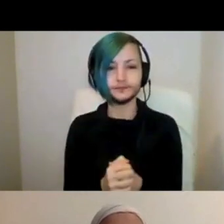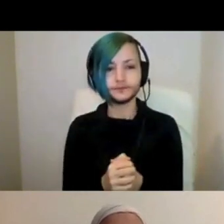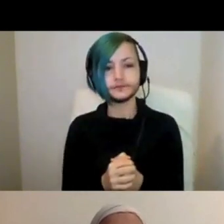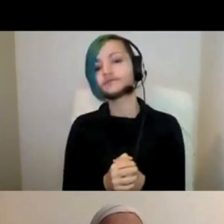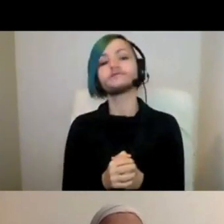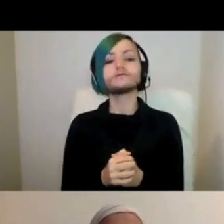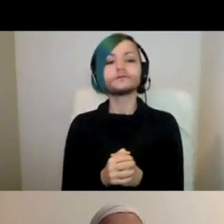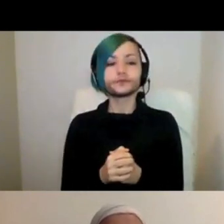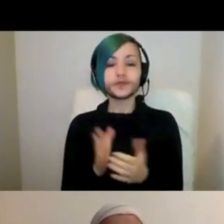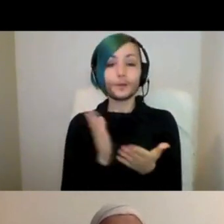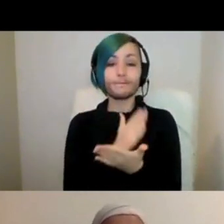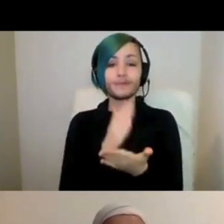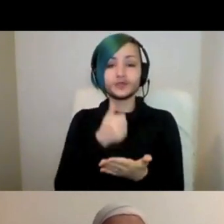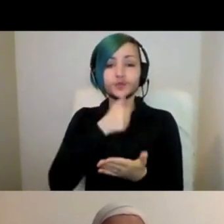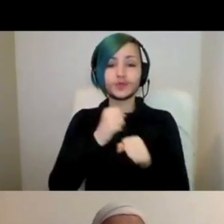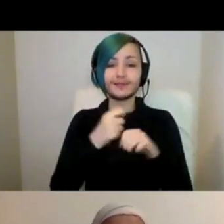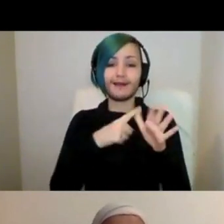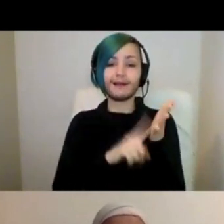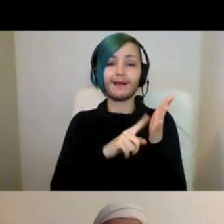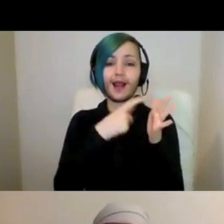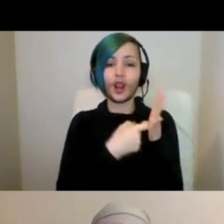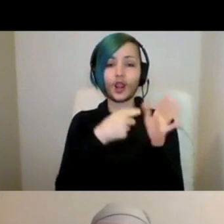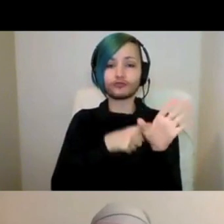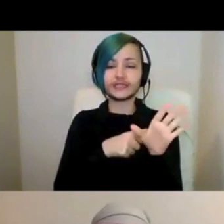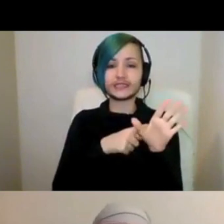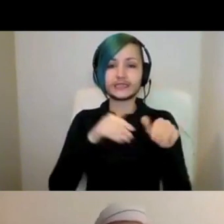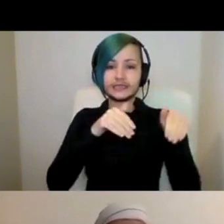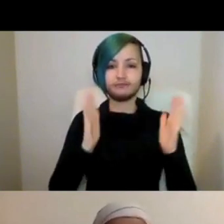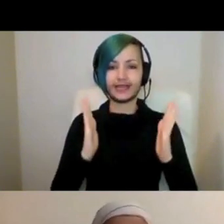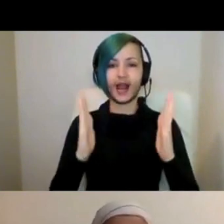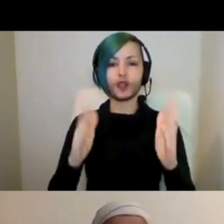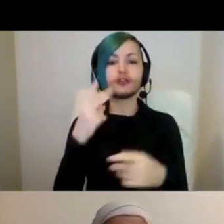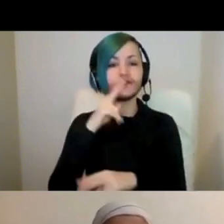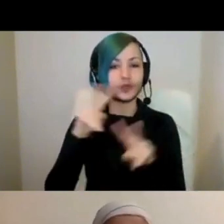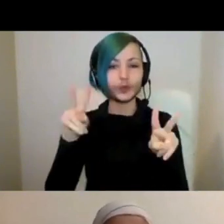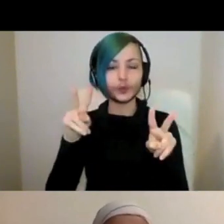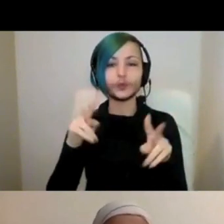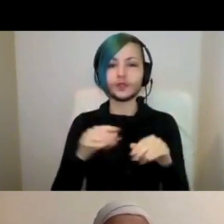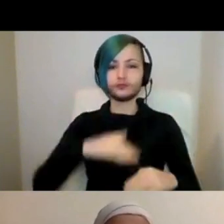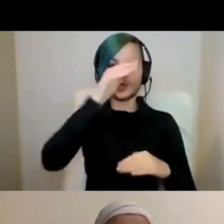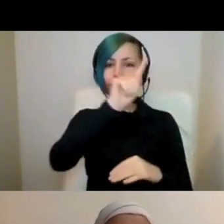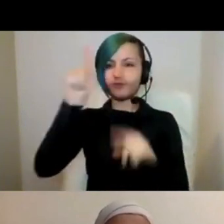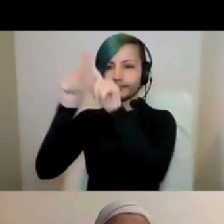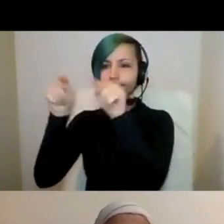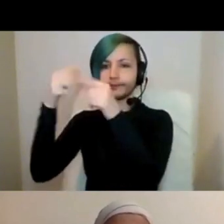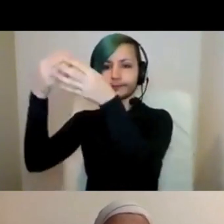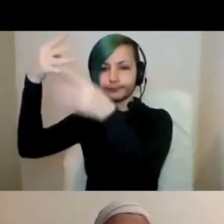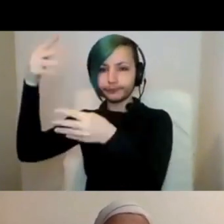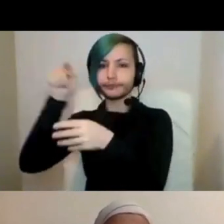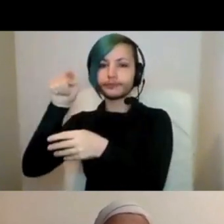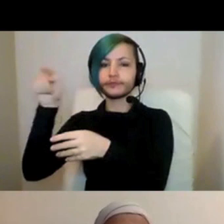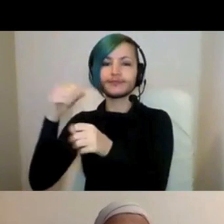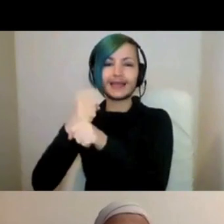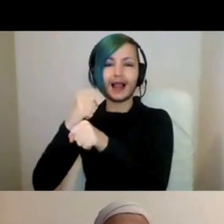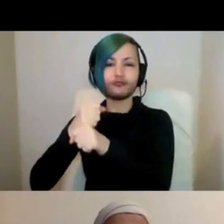Zoom feature is on gallery view, which you can select in the top right hand corner of Zoom. It means that you get a tile per speaker. It